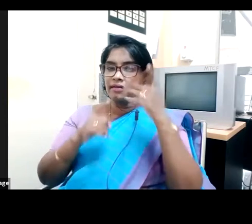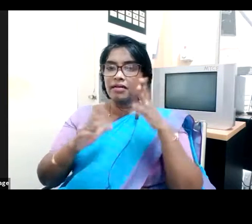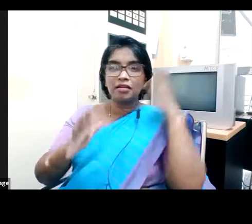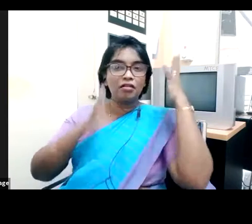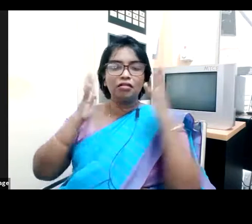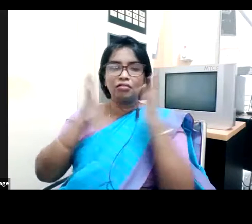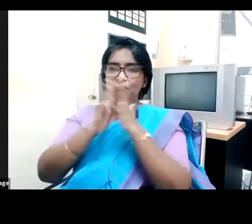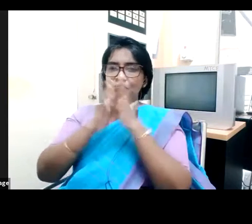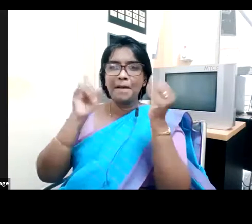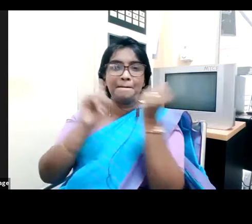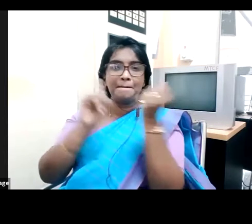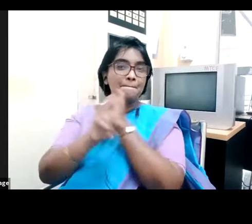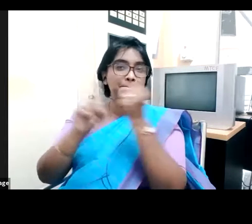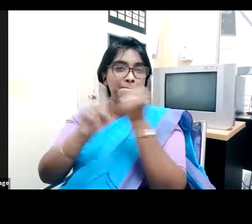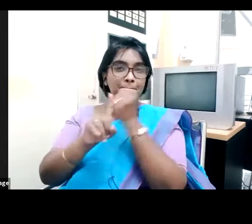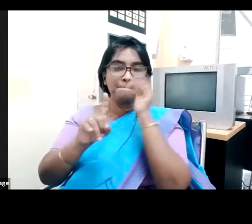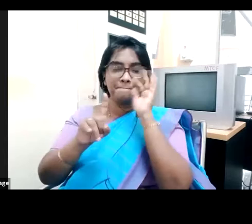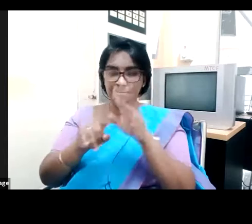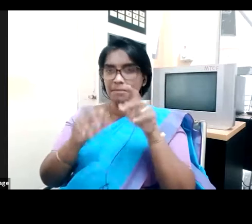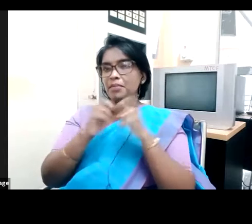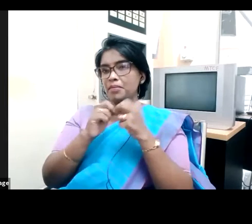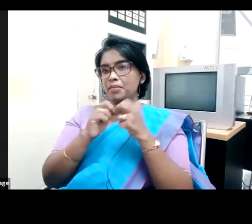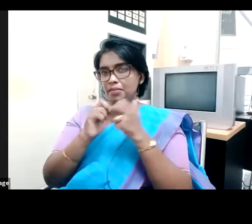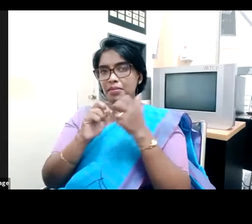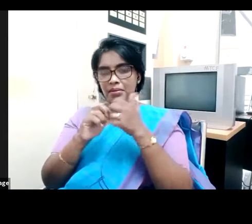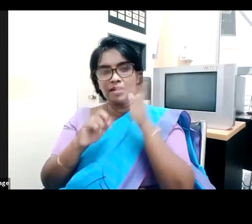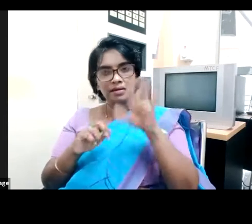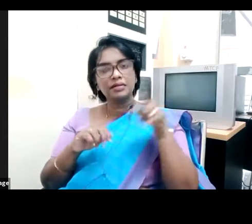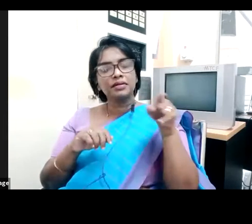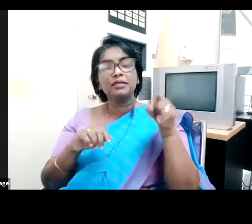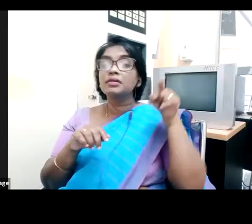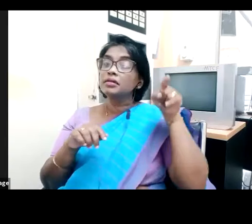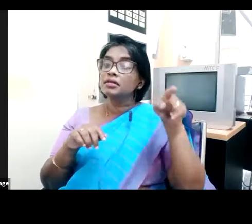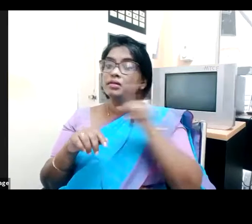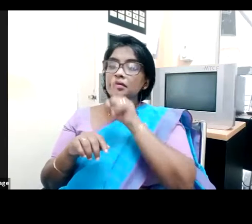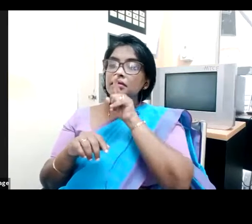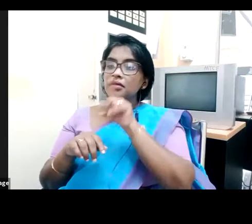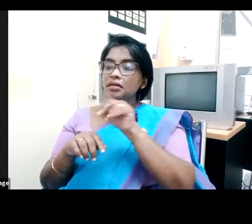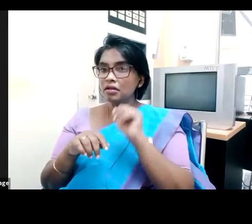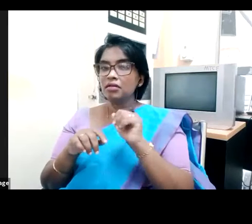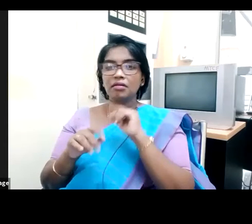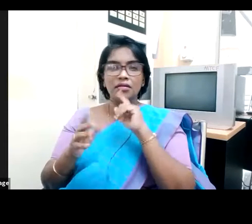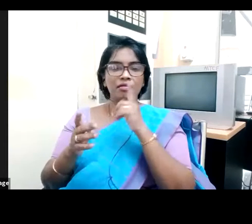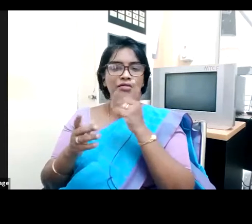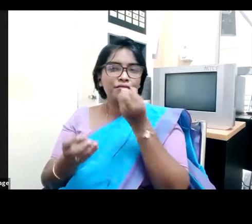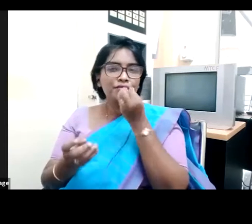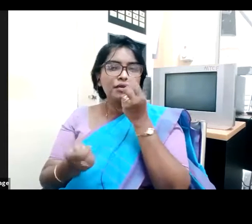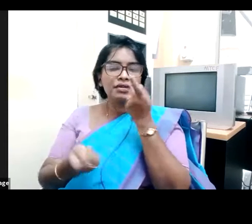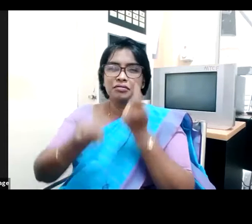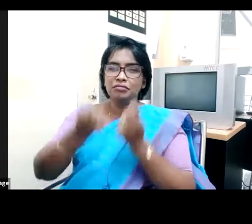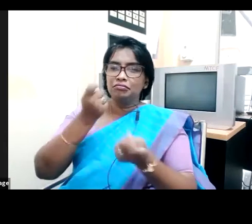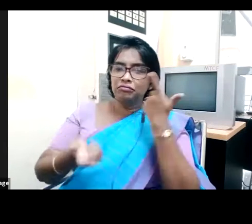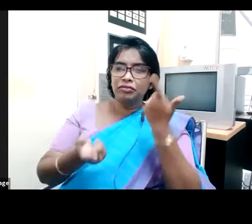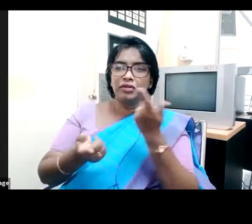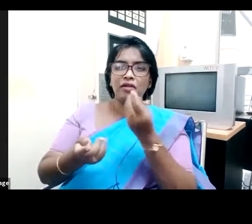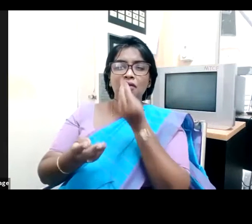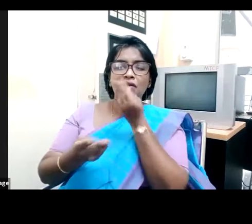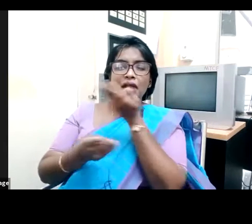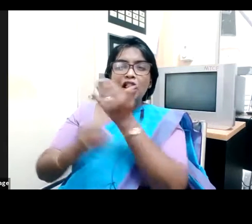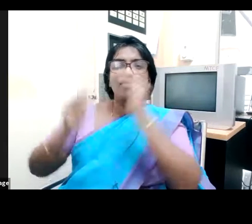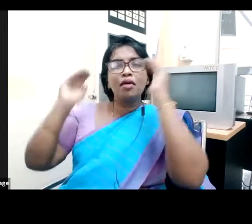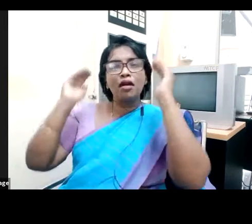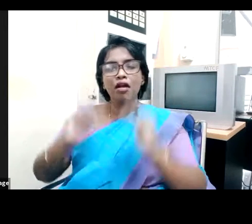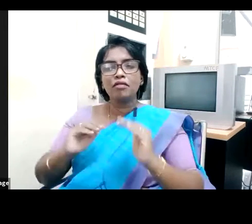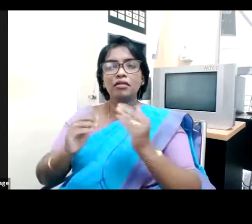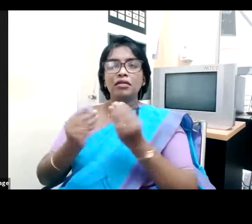closures and falling consumer demand and supply chain bottlenecks really have continued to, spread ripple